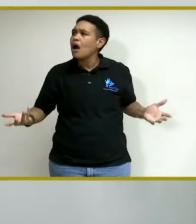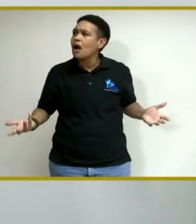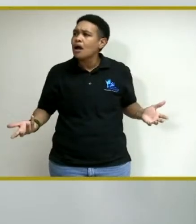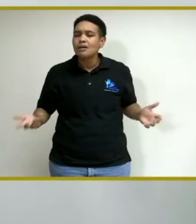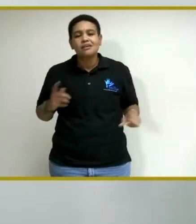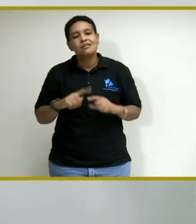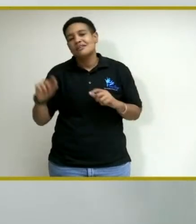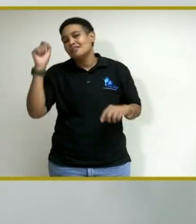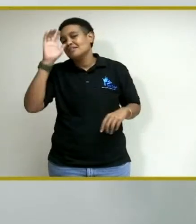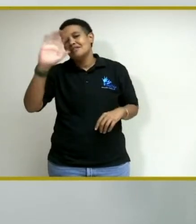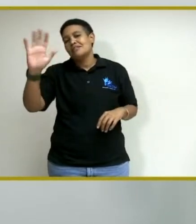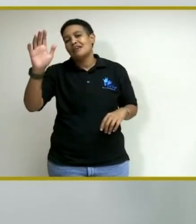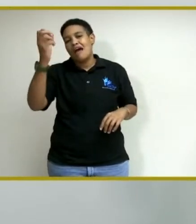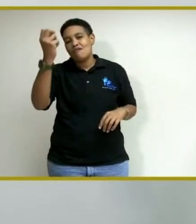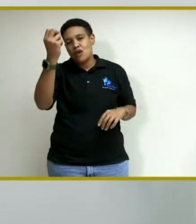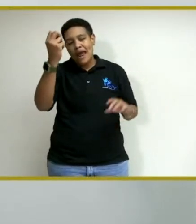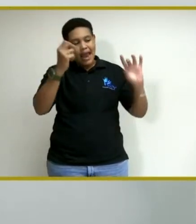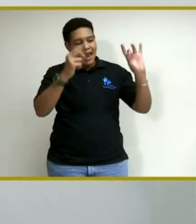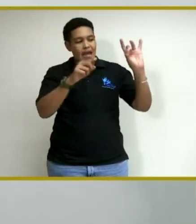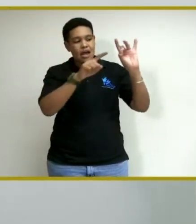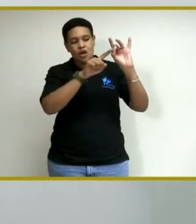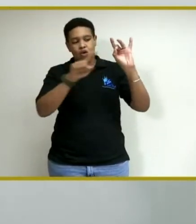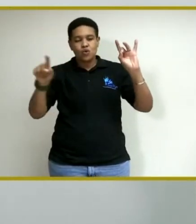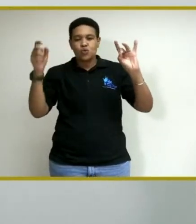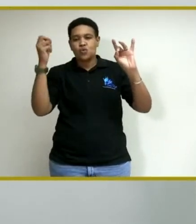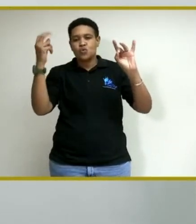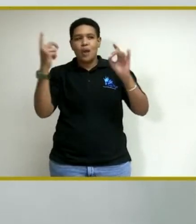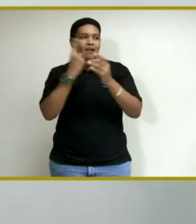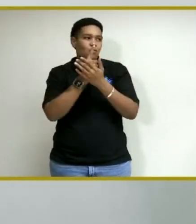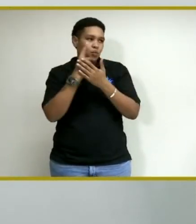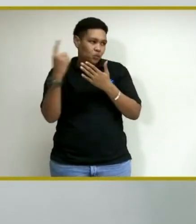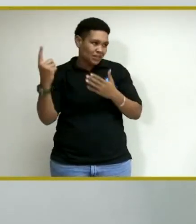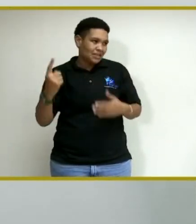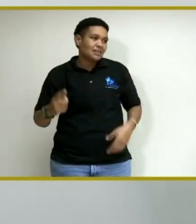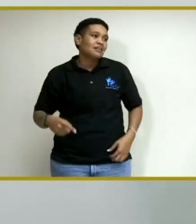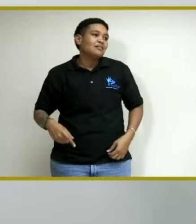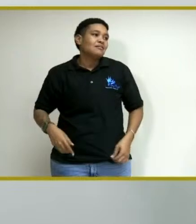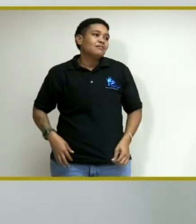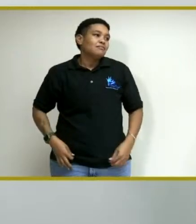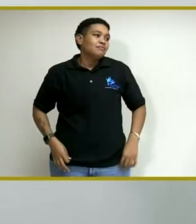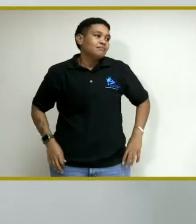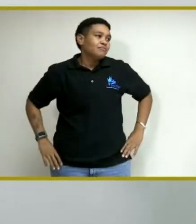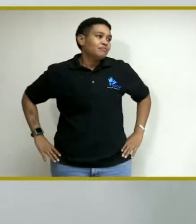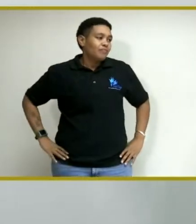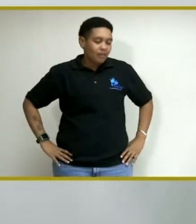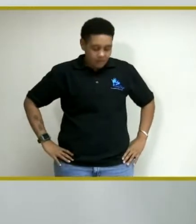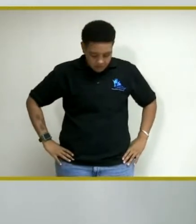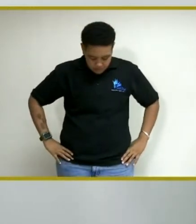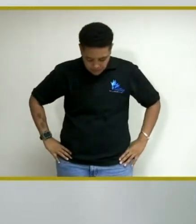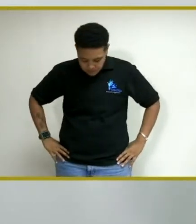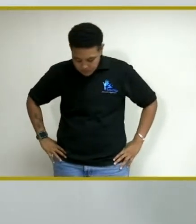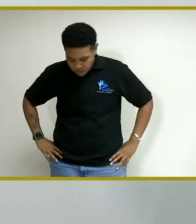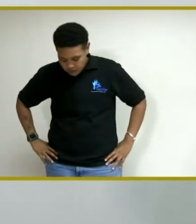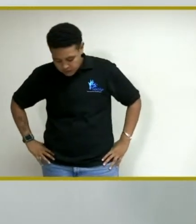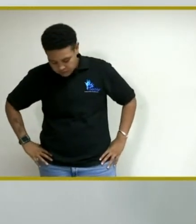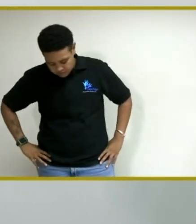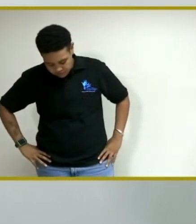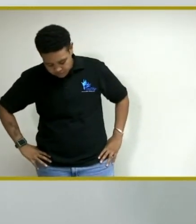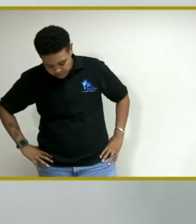overdue because you have between 8 weeks and 12 weeks. The reason I'm stressing that is